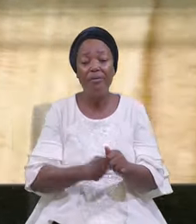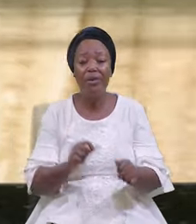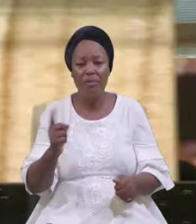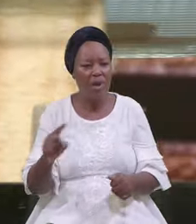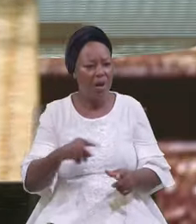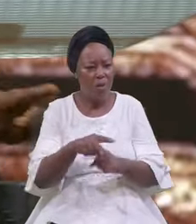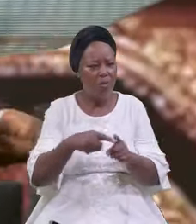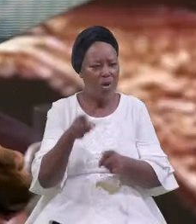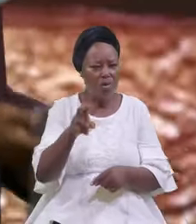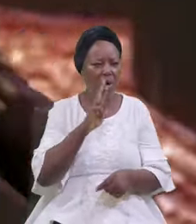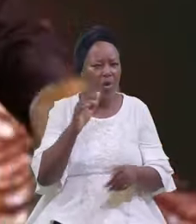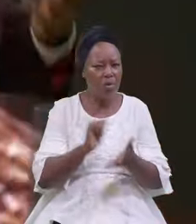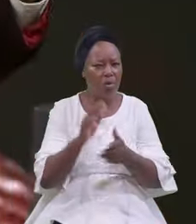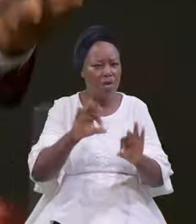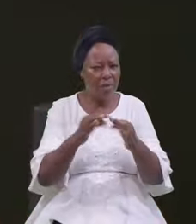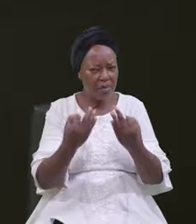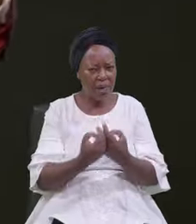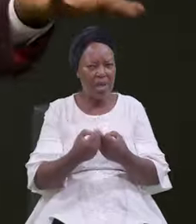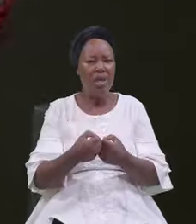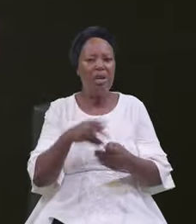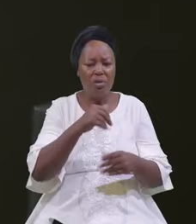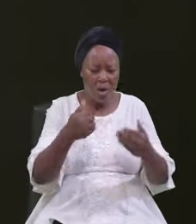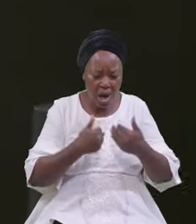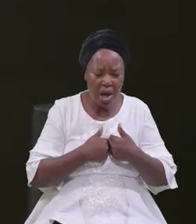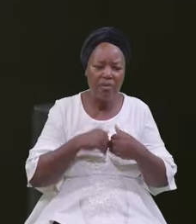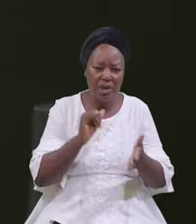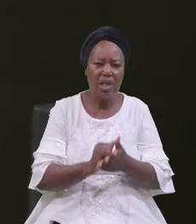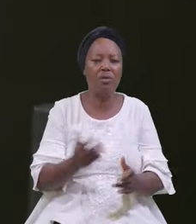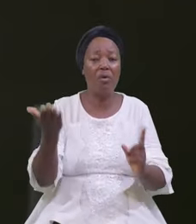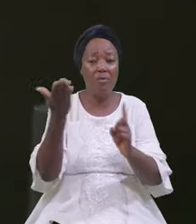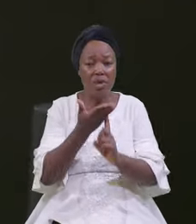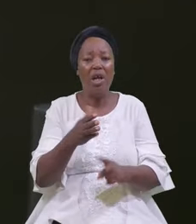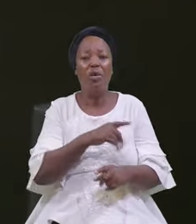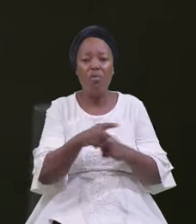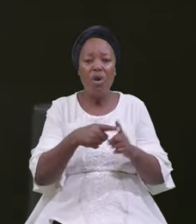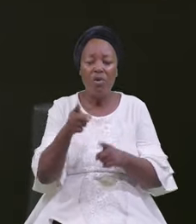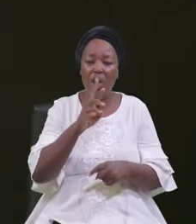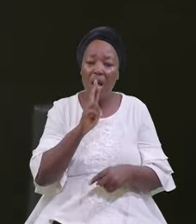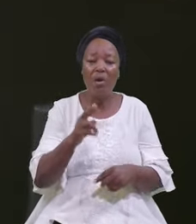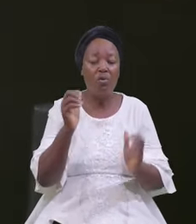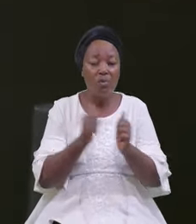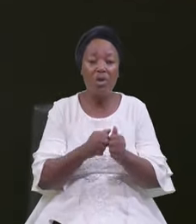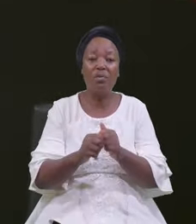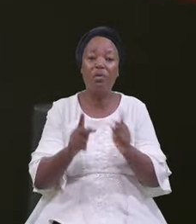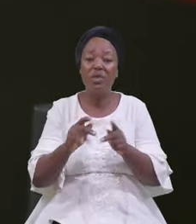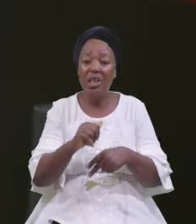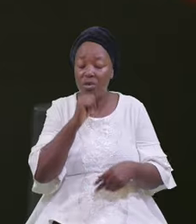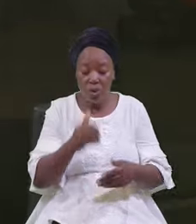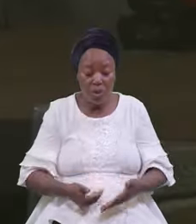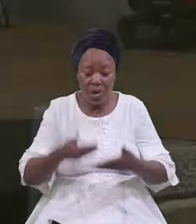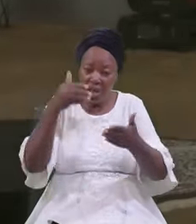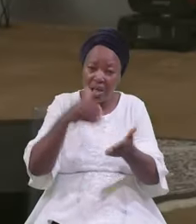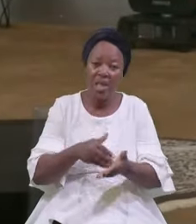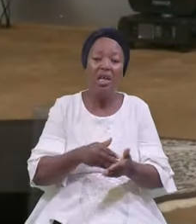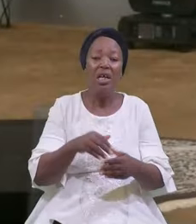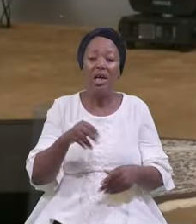with your family, believing family, conviction. When you are with an unbelieving family, conviction. When you are going through